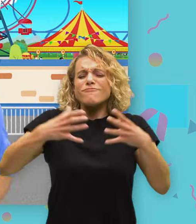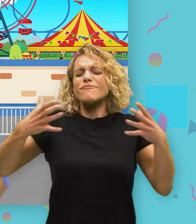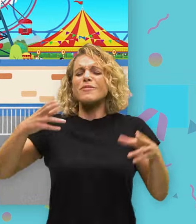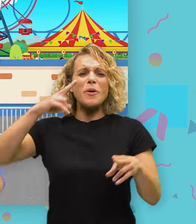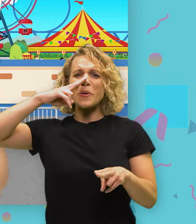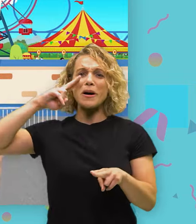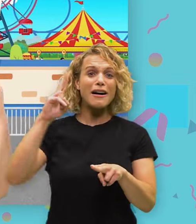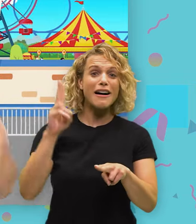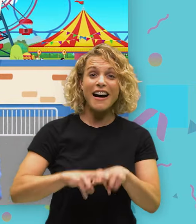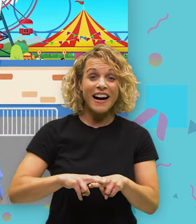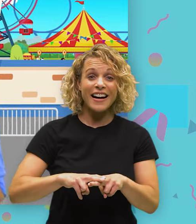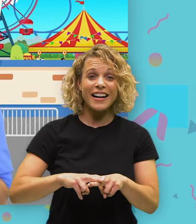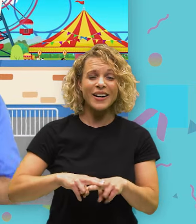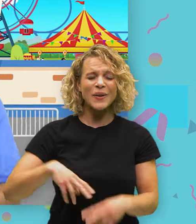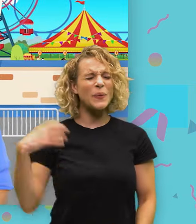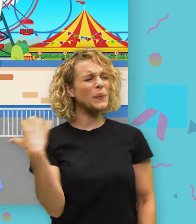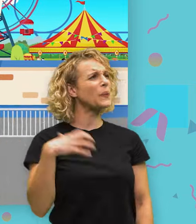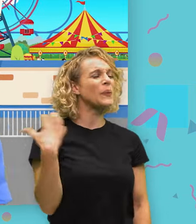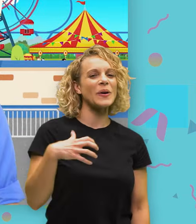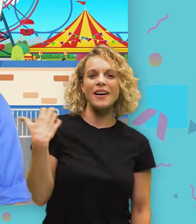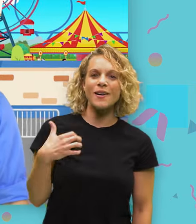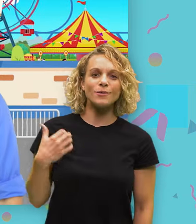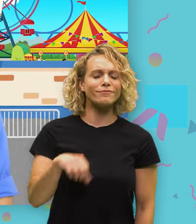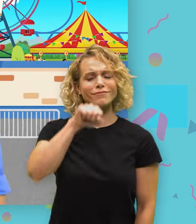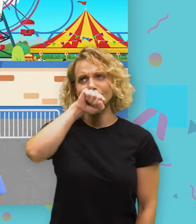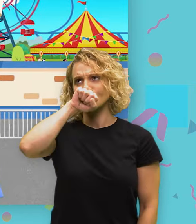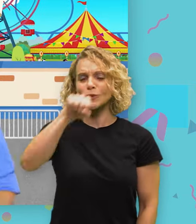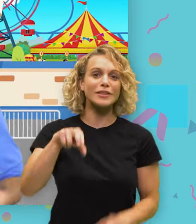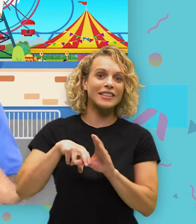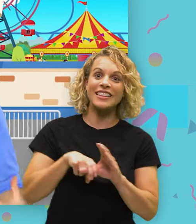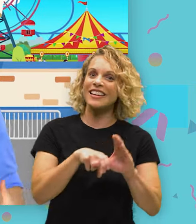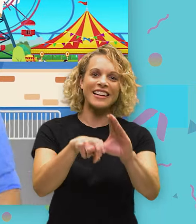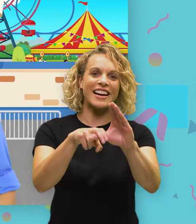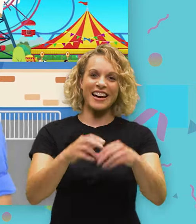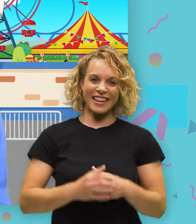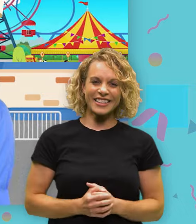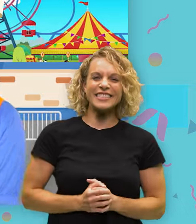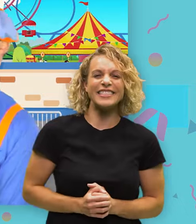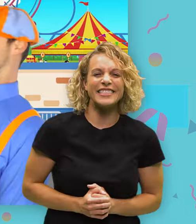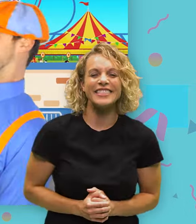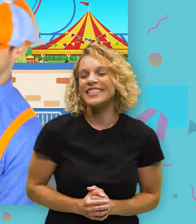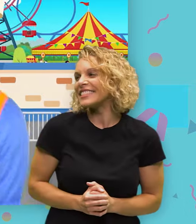Park is so much fun! Wow, I love all the rides.